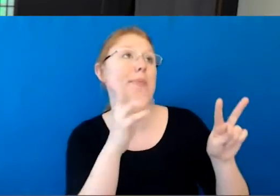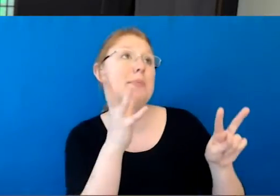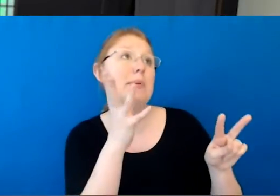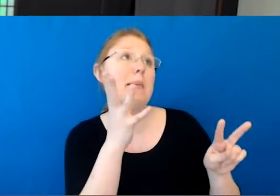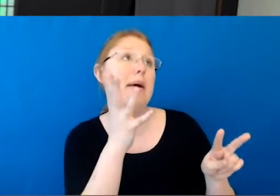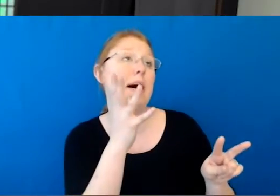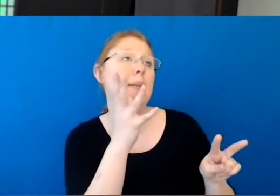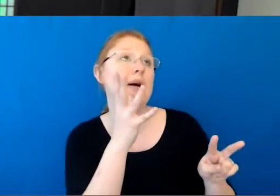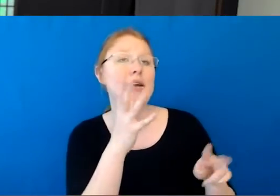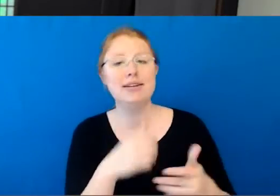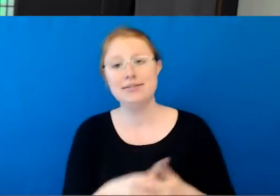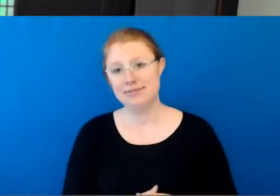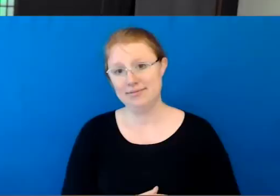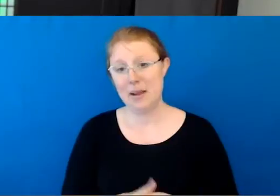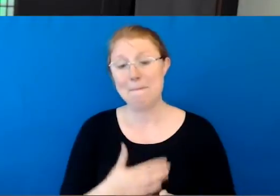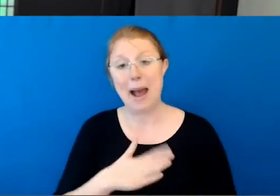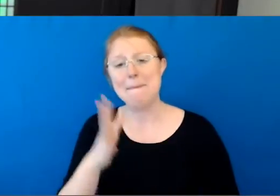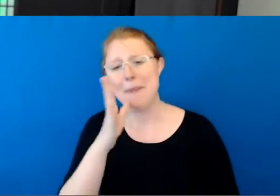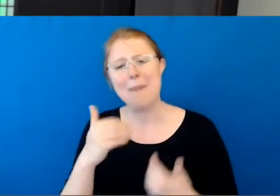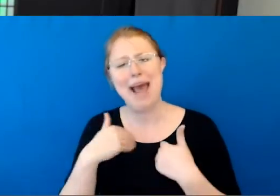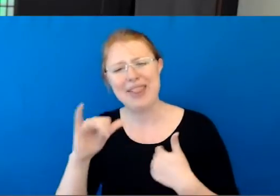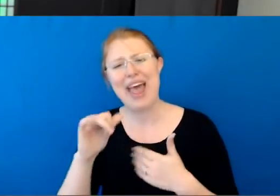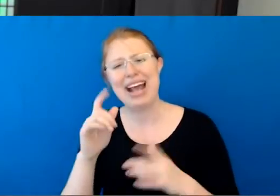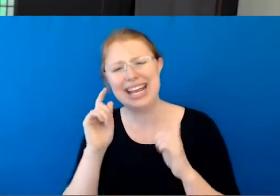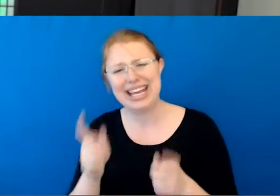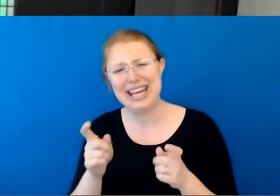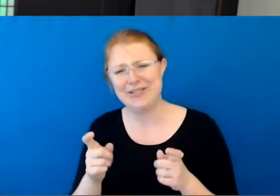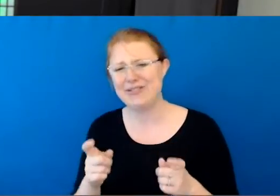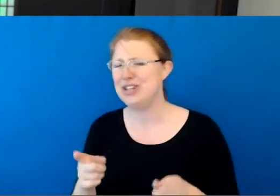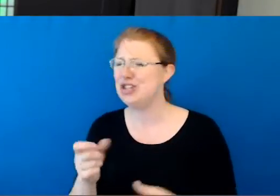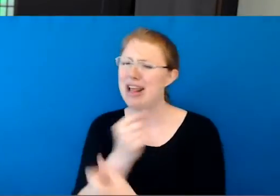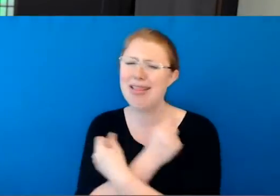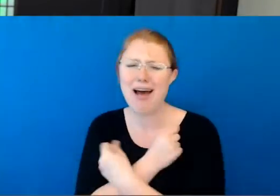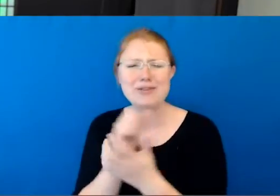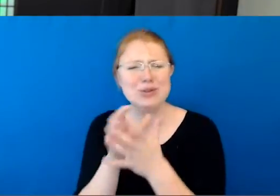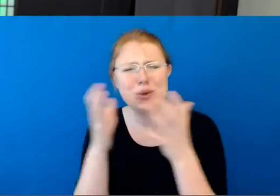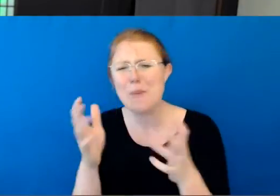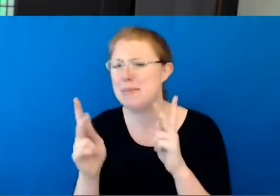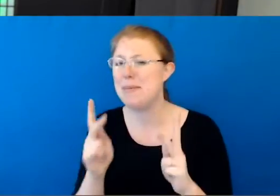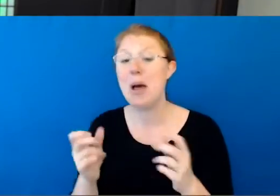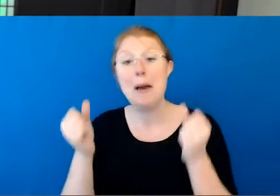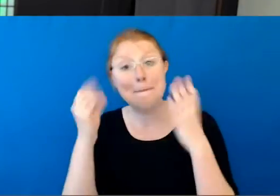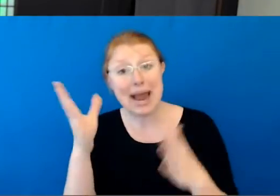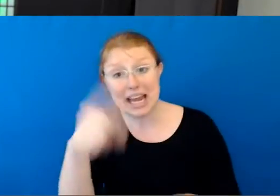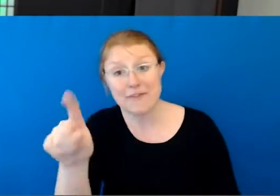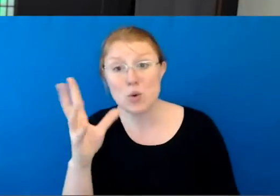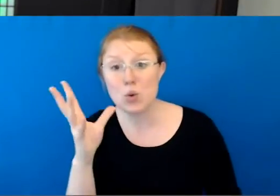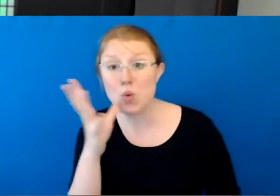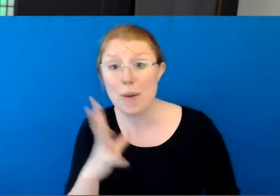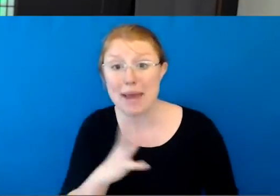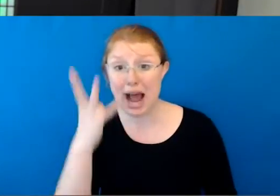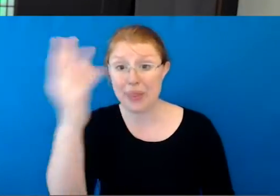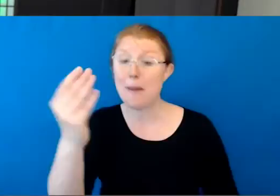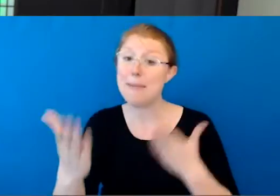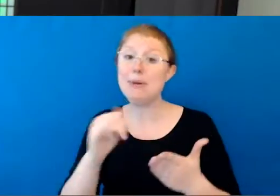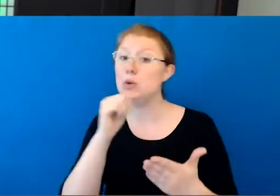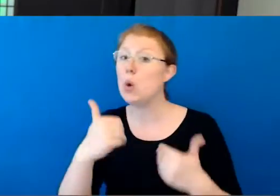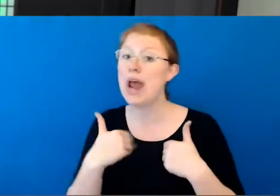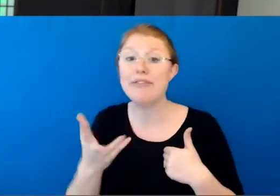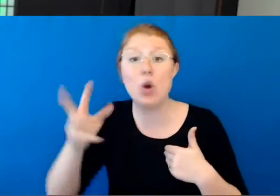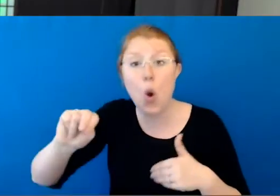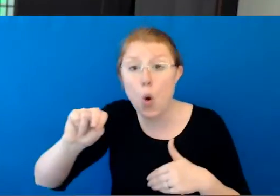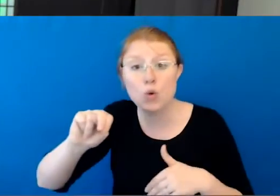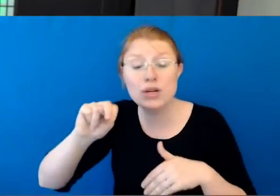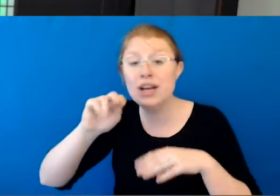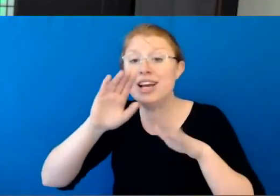trying to teach them how to sing, oh, you know, Silent Night, or Oh, Come All You Faithful. It's because those kids in the neighborhood looked at my